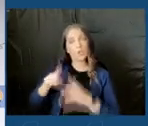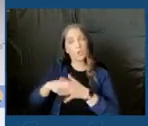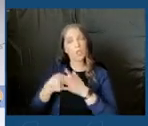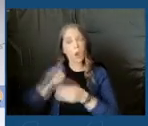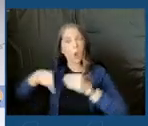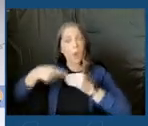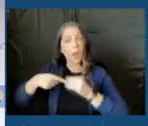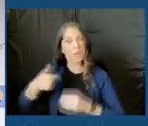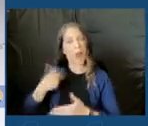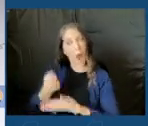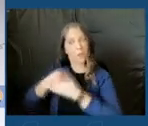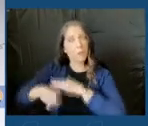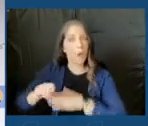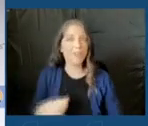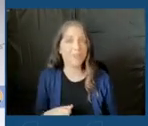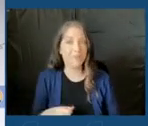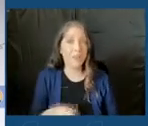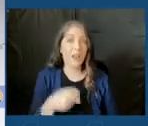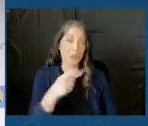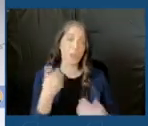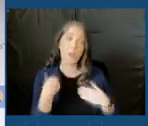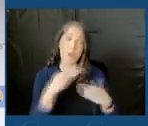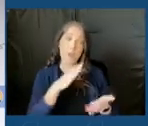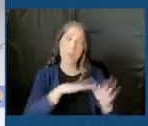have kids, maybe you know that feeling as well.